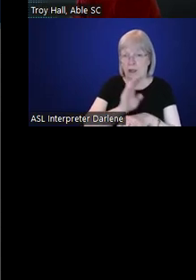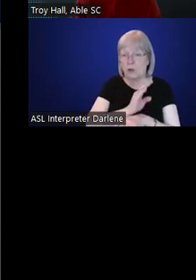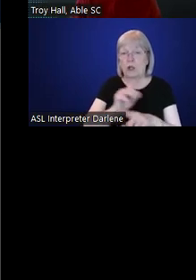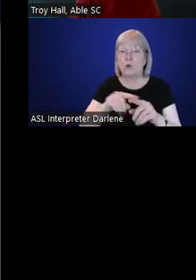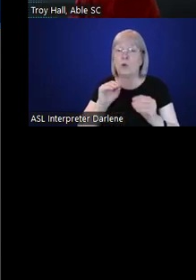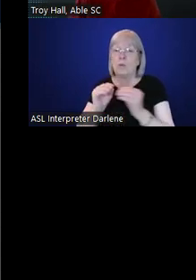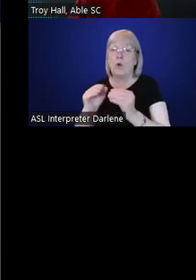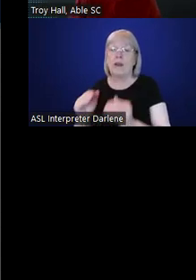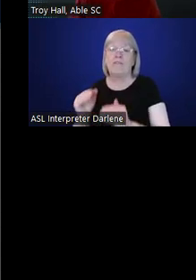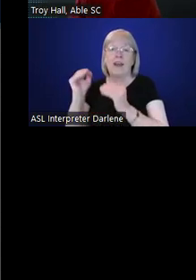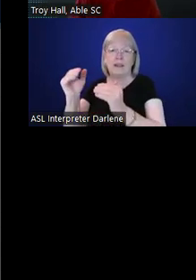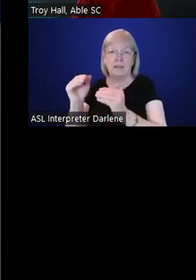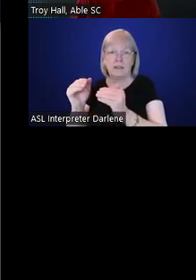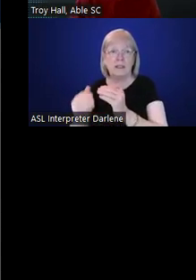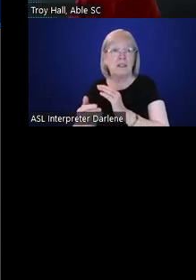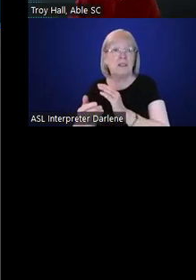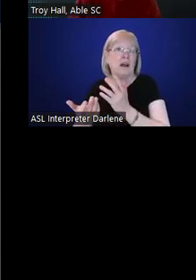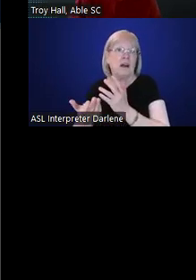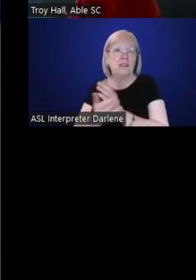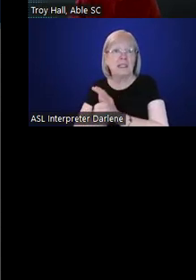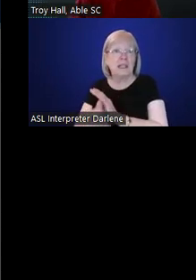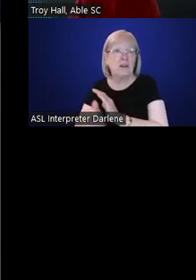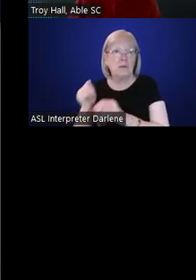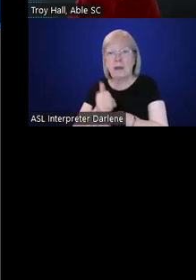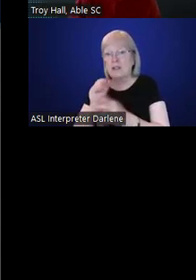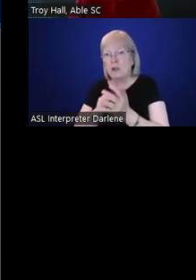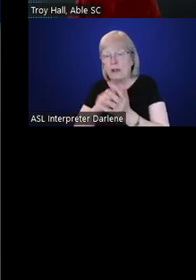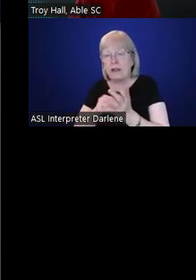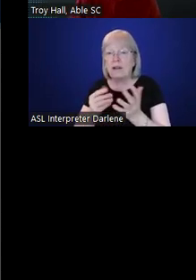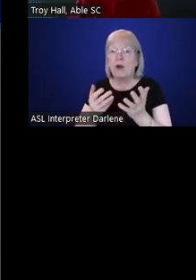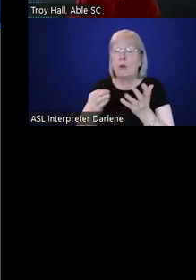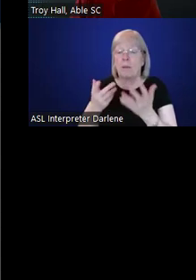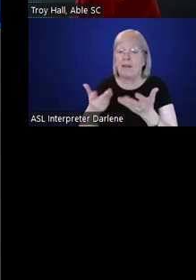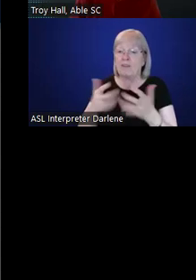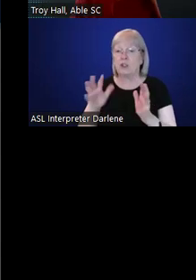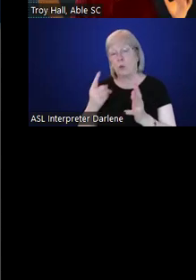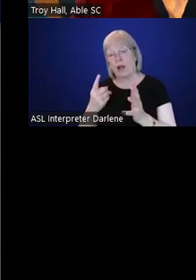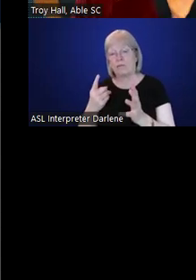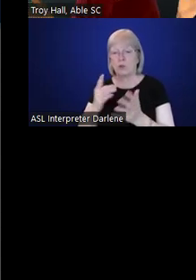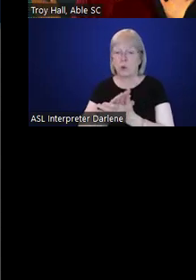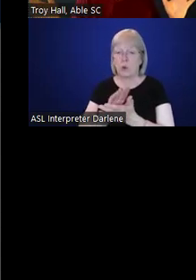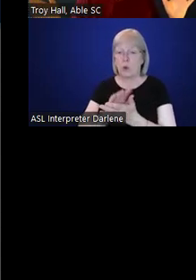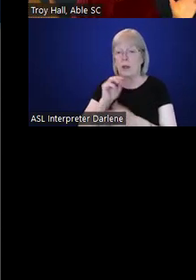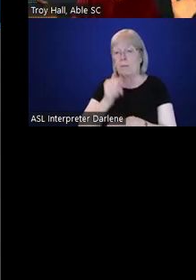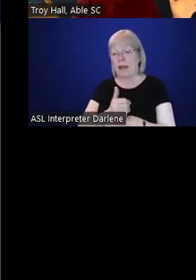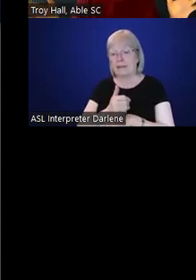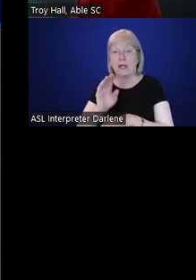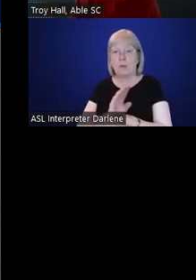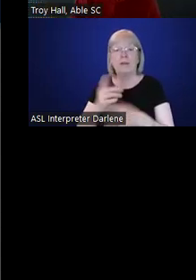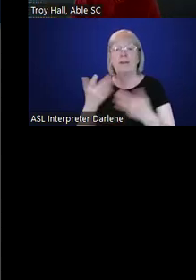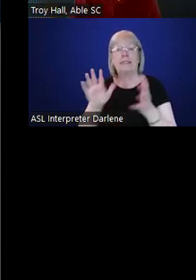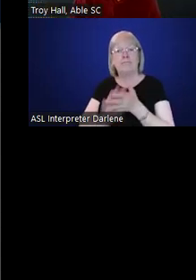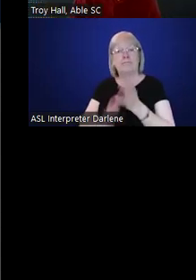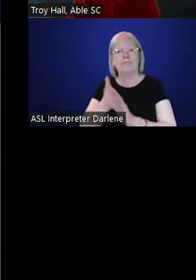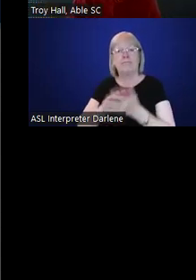they might keep youth in a school-based enterprise, or once they've kind of completed that school-based enterprise, that's it. They don't revisit or push those